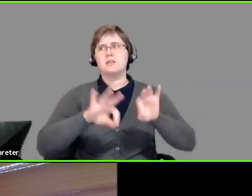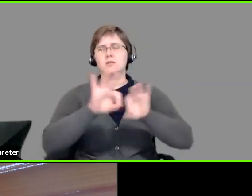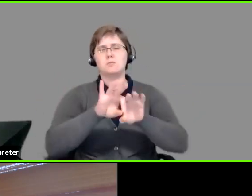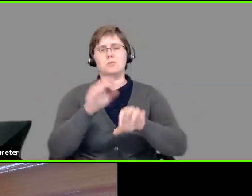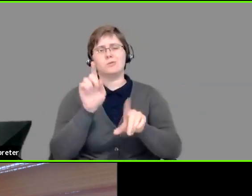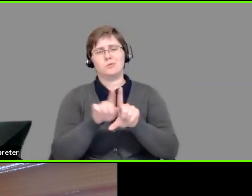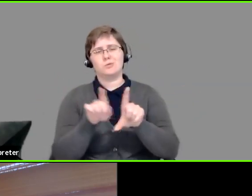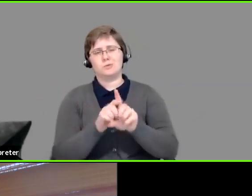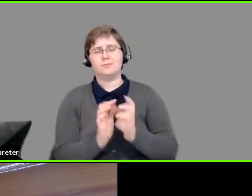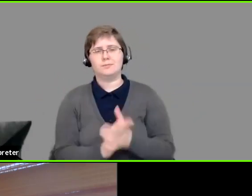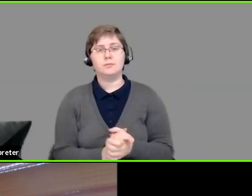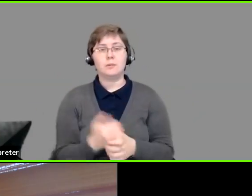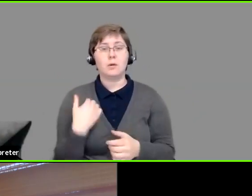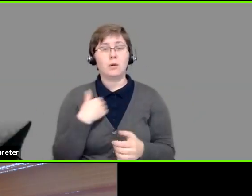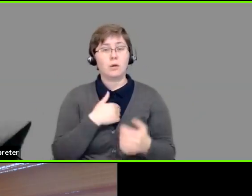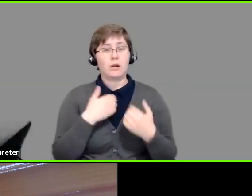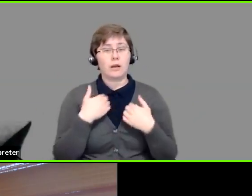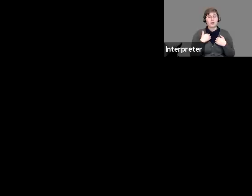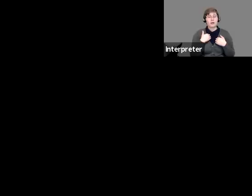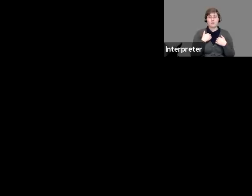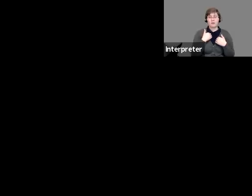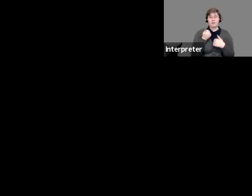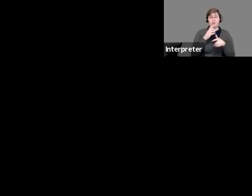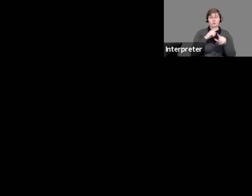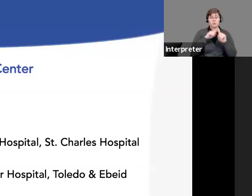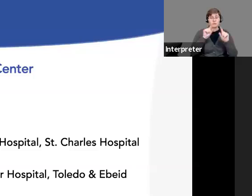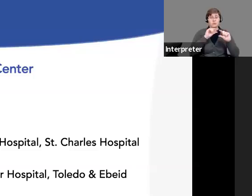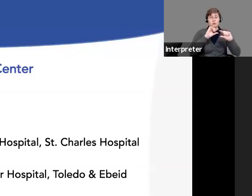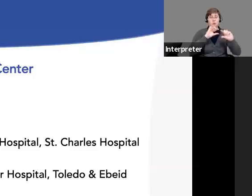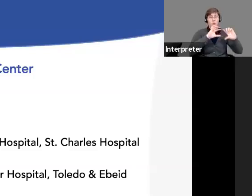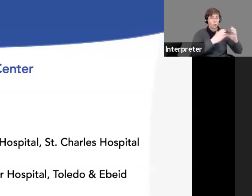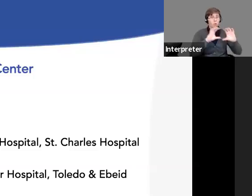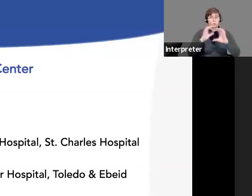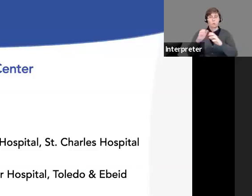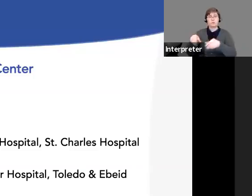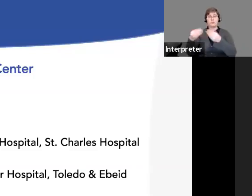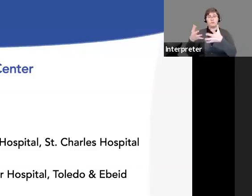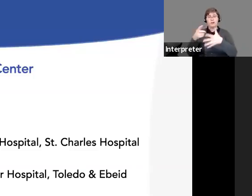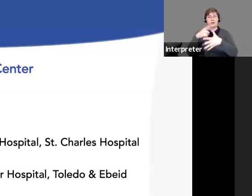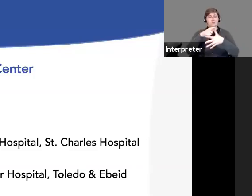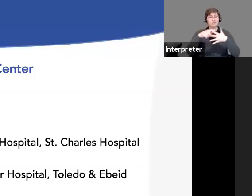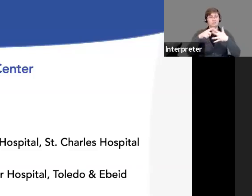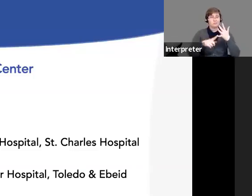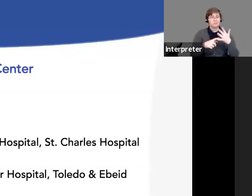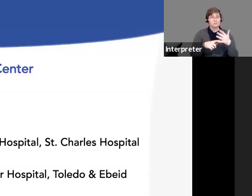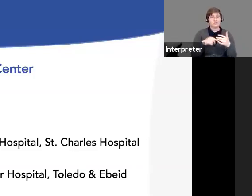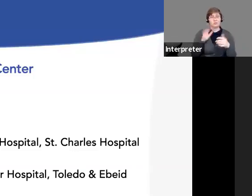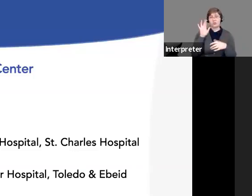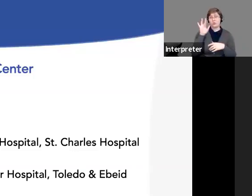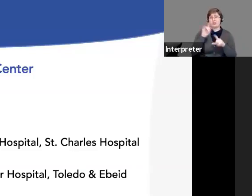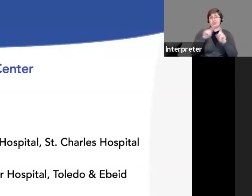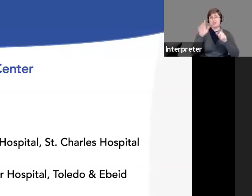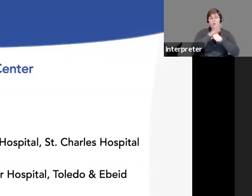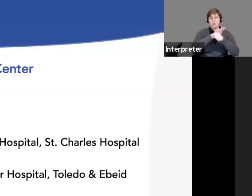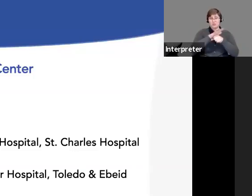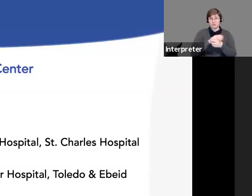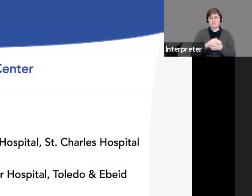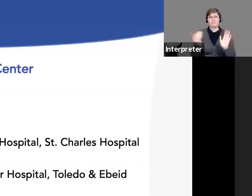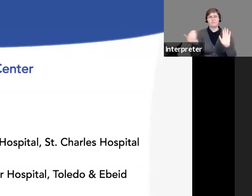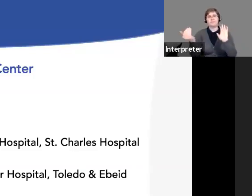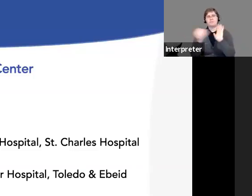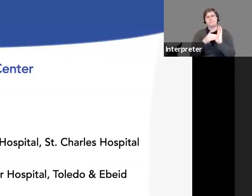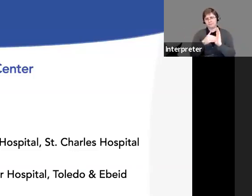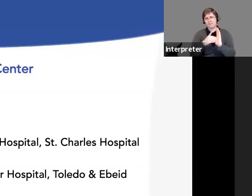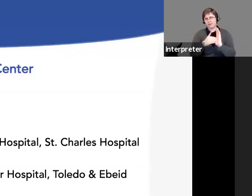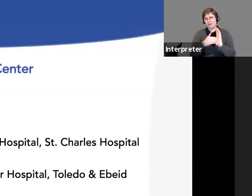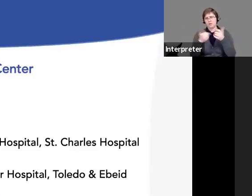too. We have 7 providers throughout the community at 23 different sites. So again, trying to make